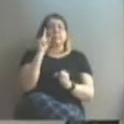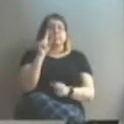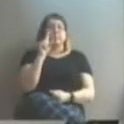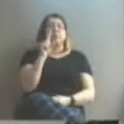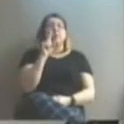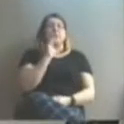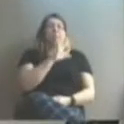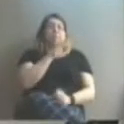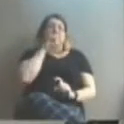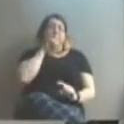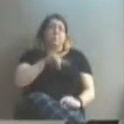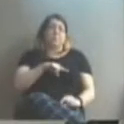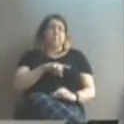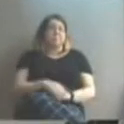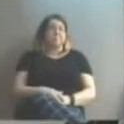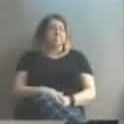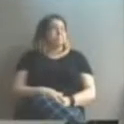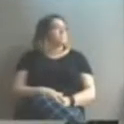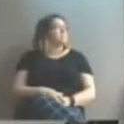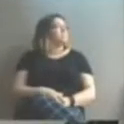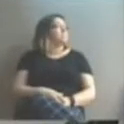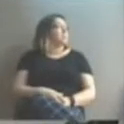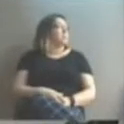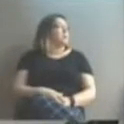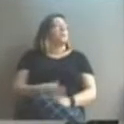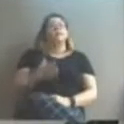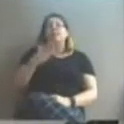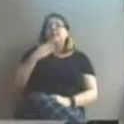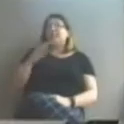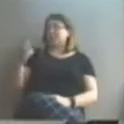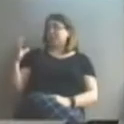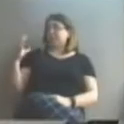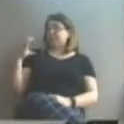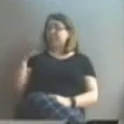Hargens' superintendent report. Dr. Hargens? Thank you, Chair Brady